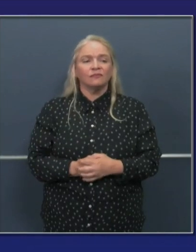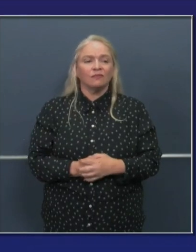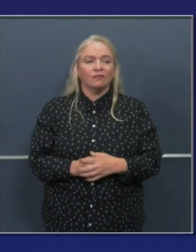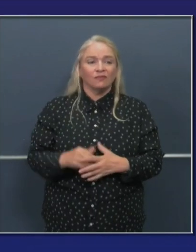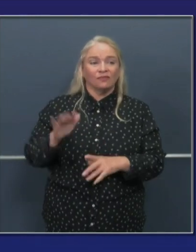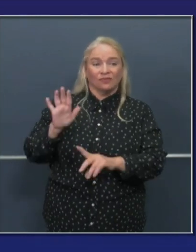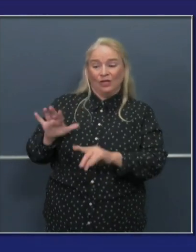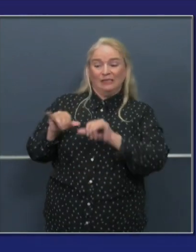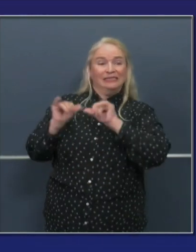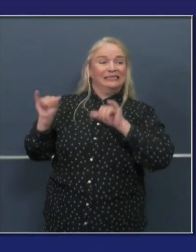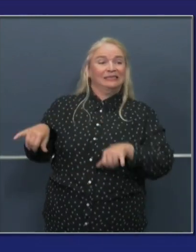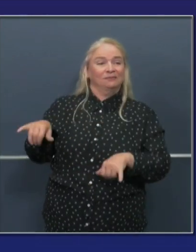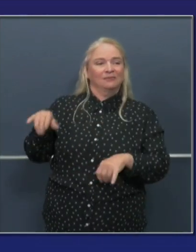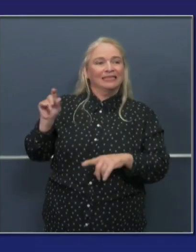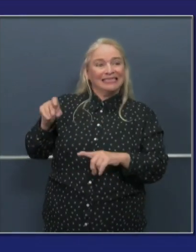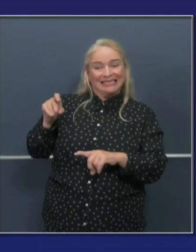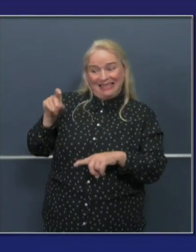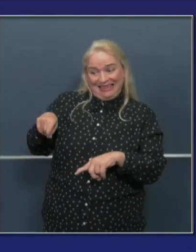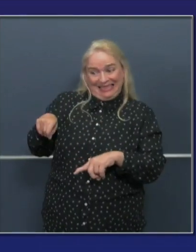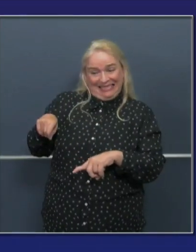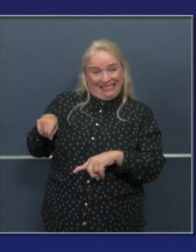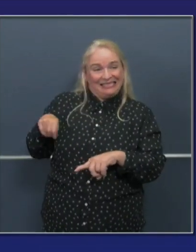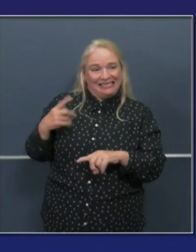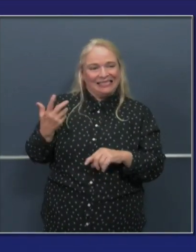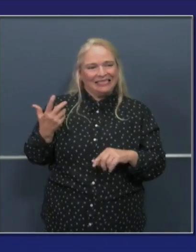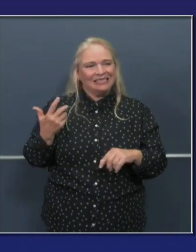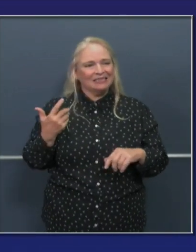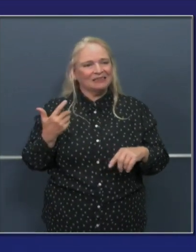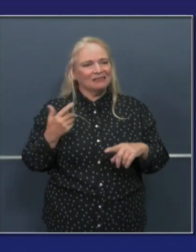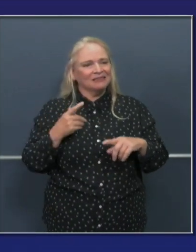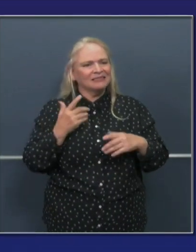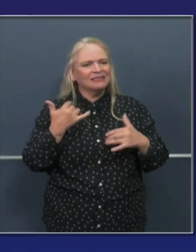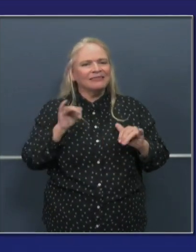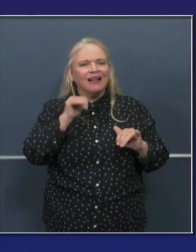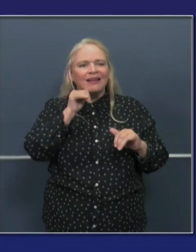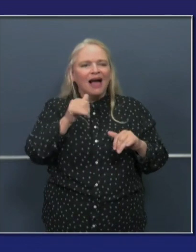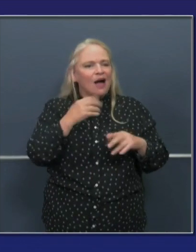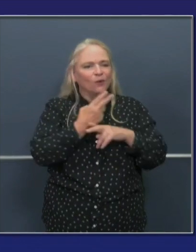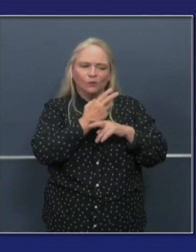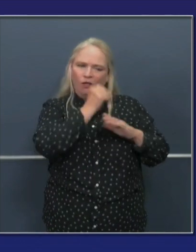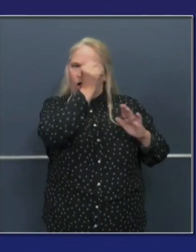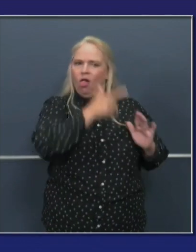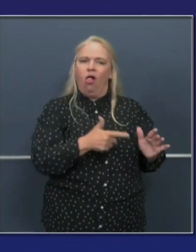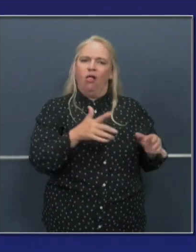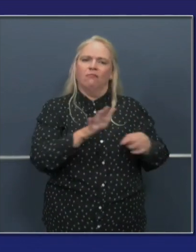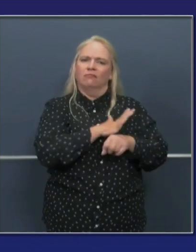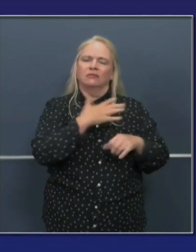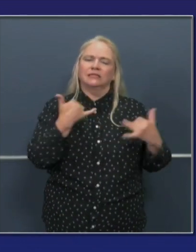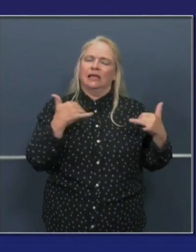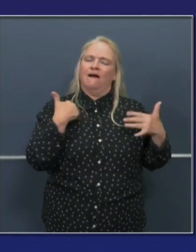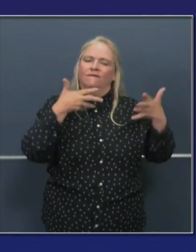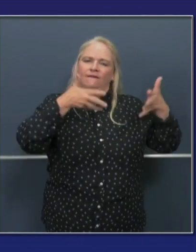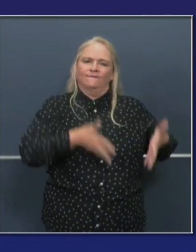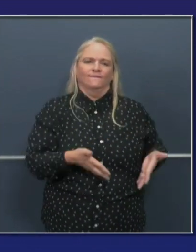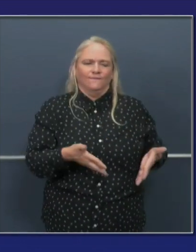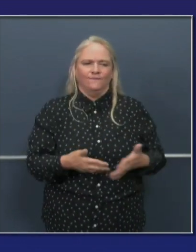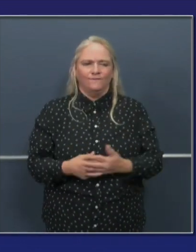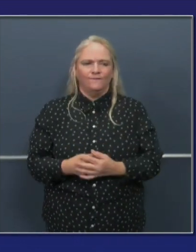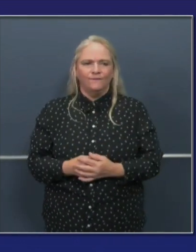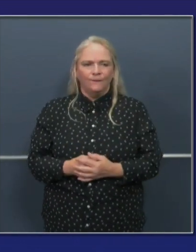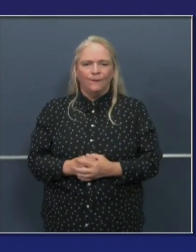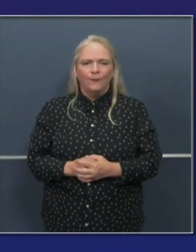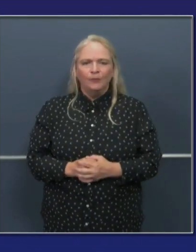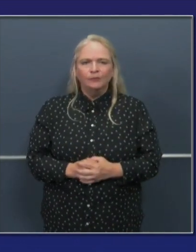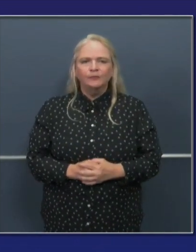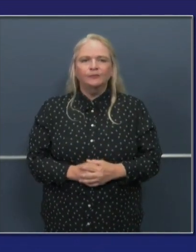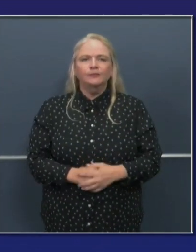their system, that are currently not being utilized. And so that gives you a sense of the numbers. Speaking of numbers, this